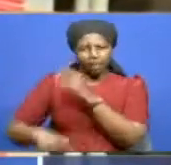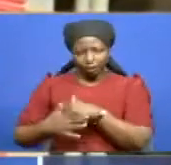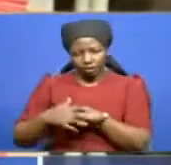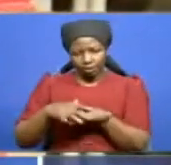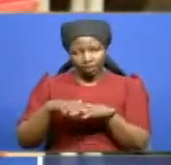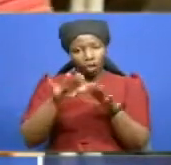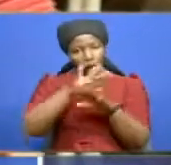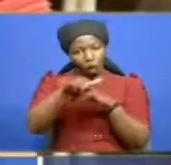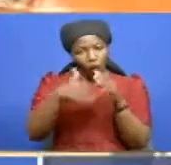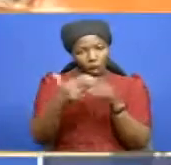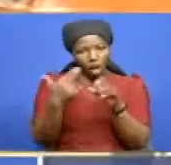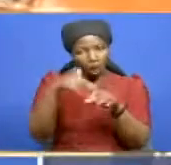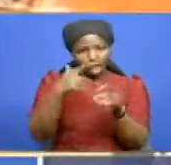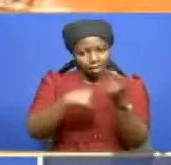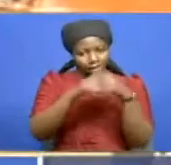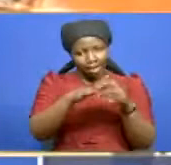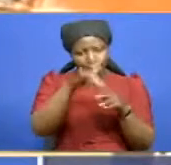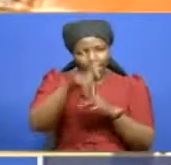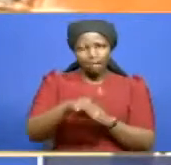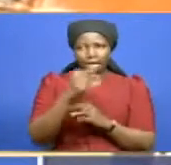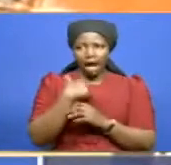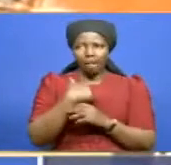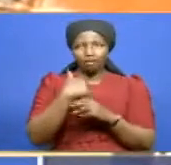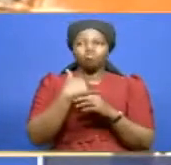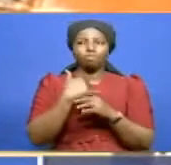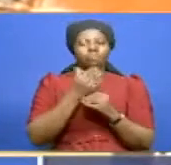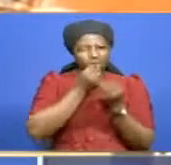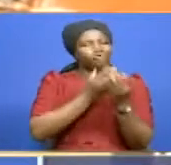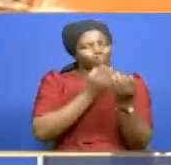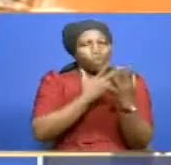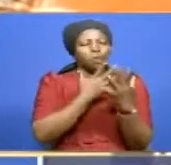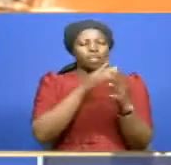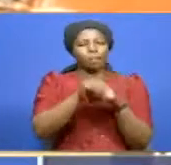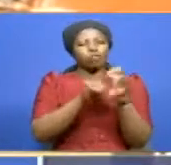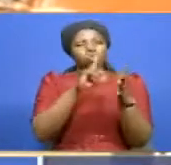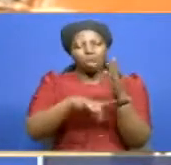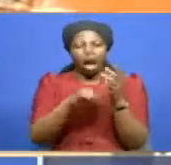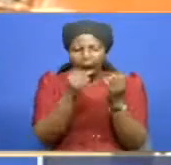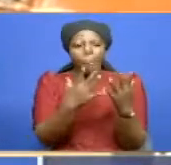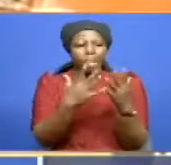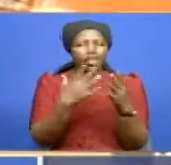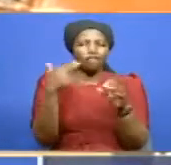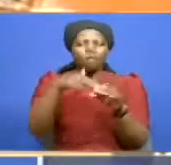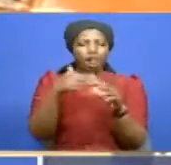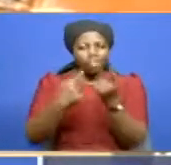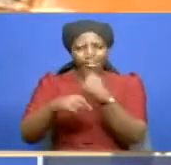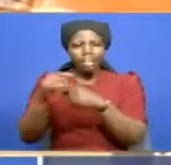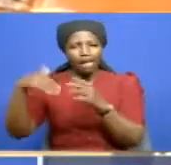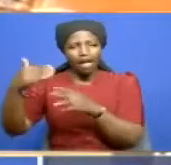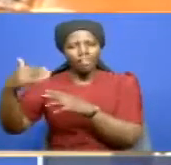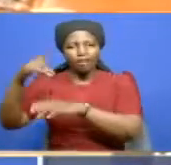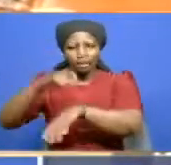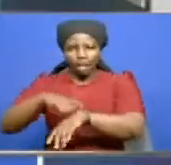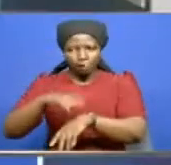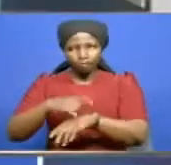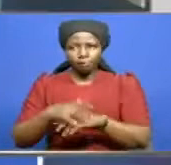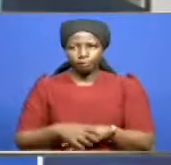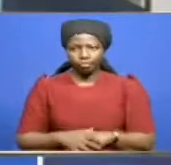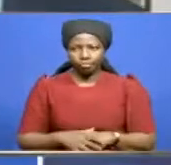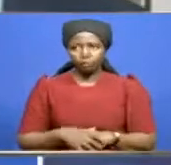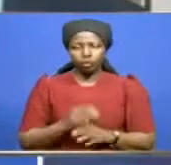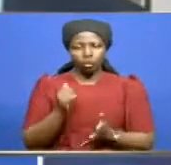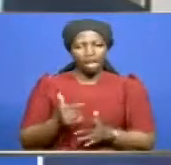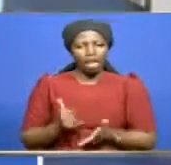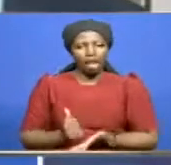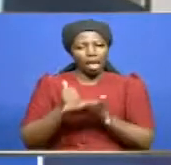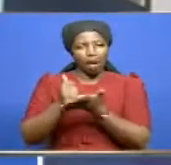will be required to furnish EPRA with the quantity of products sold regularly in what it says will inform the amount of petroleum products to be ordered in the country. The day our